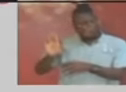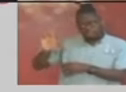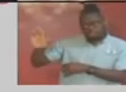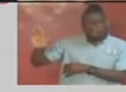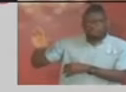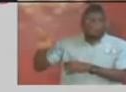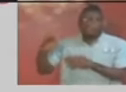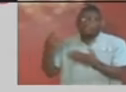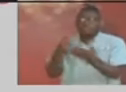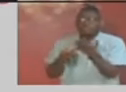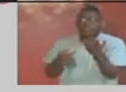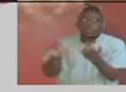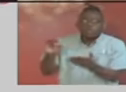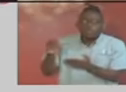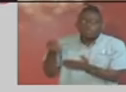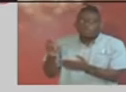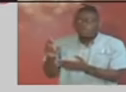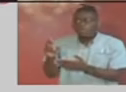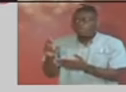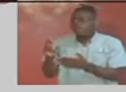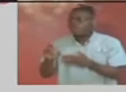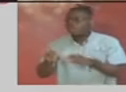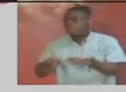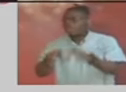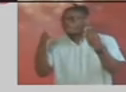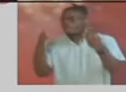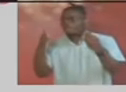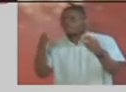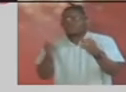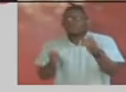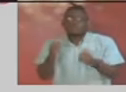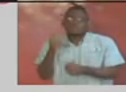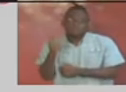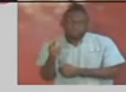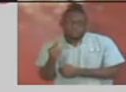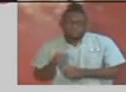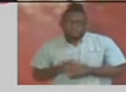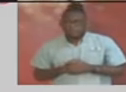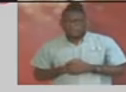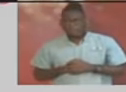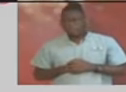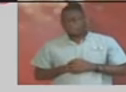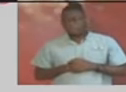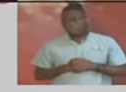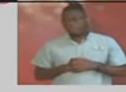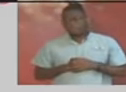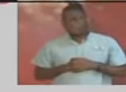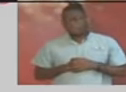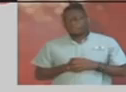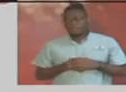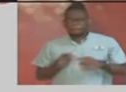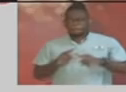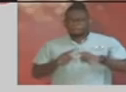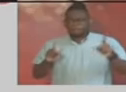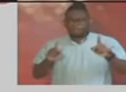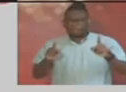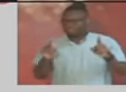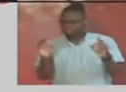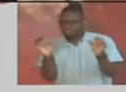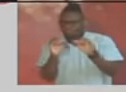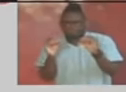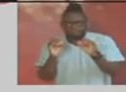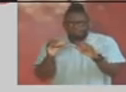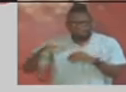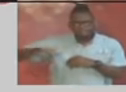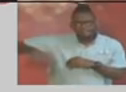being viewed as closed in terms of sectors, and then we will make our recommendations as per usual, but nothing concrete has been made with regards